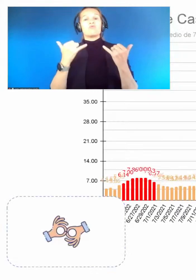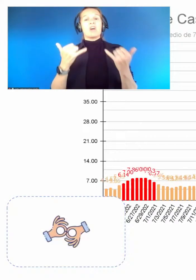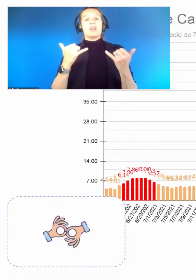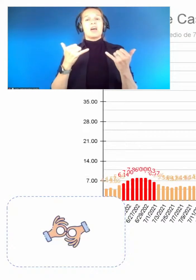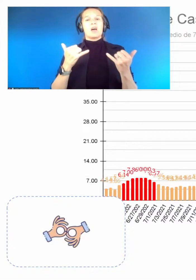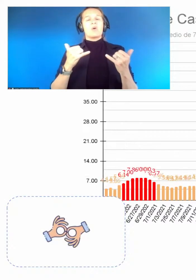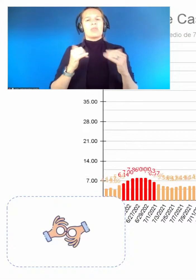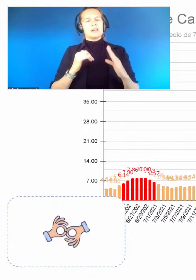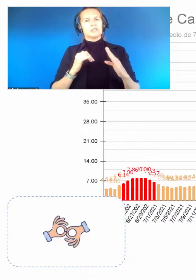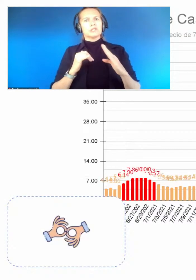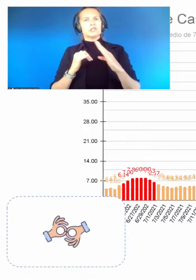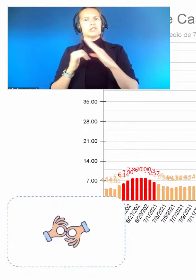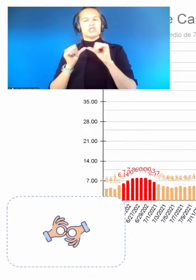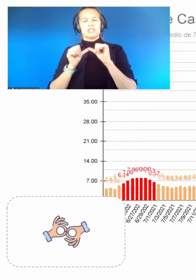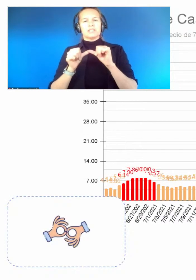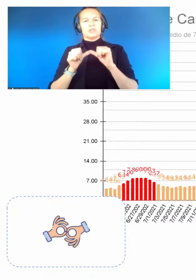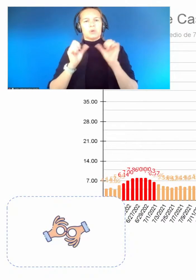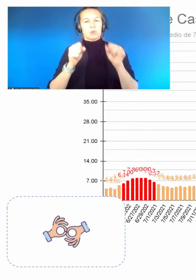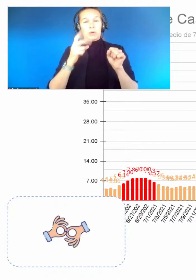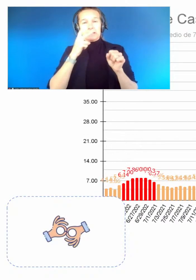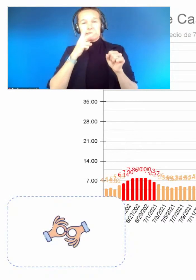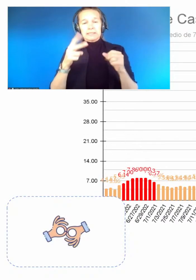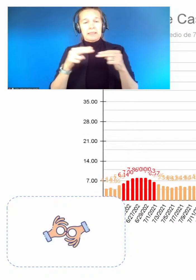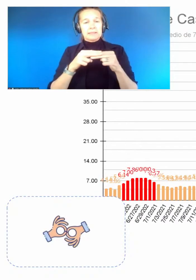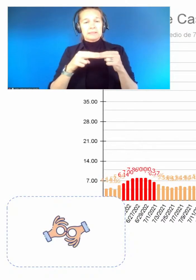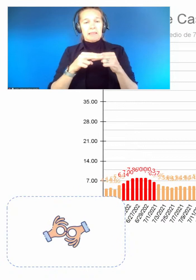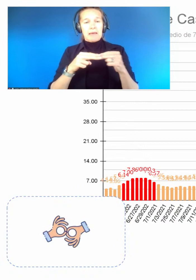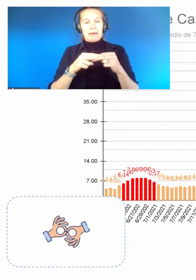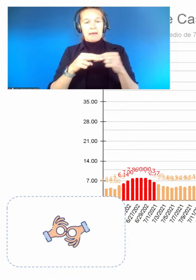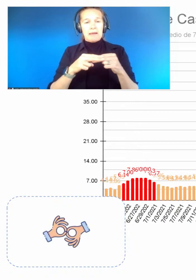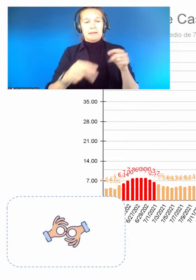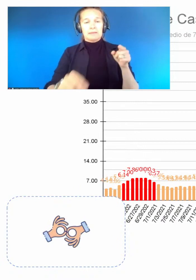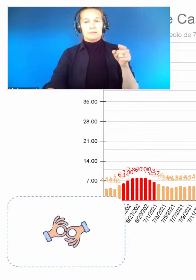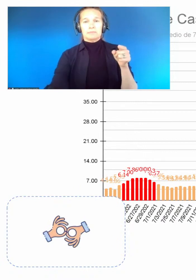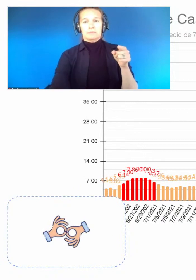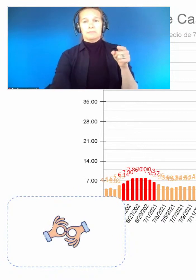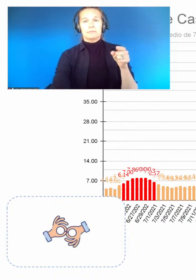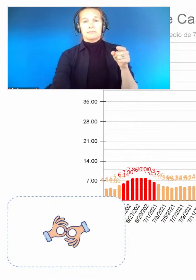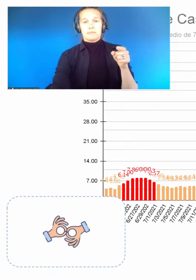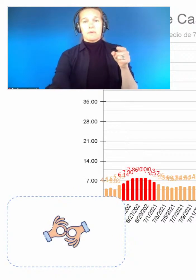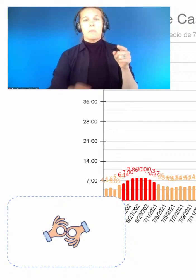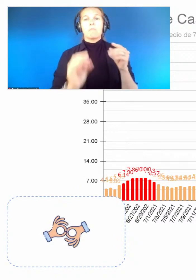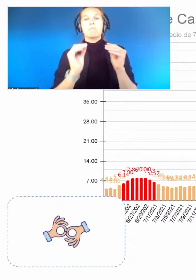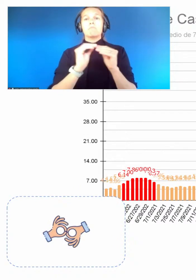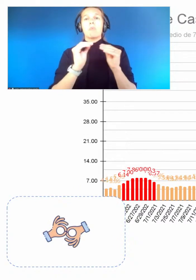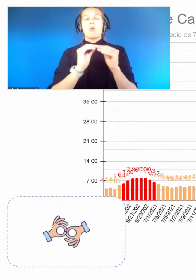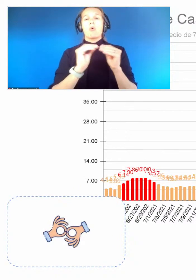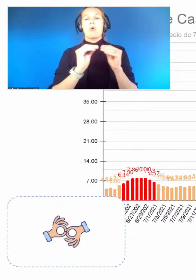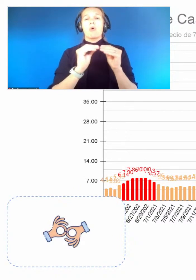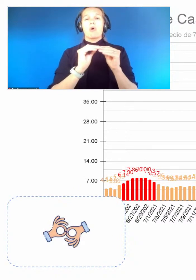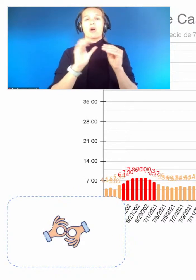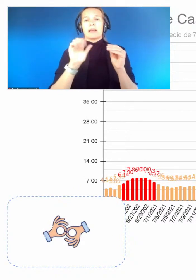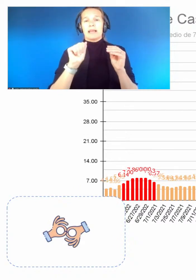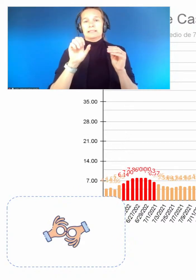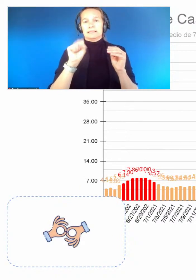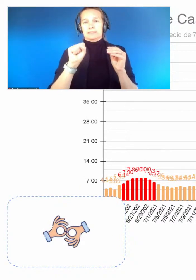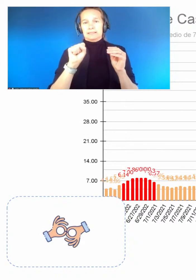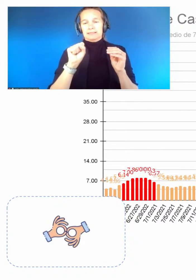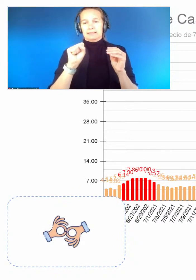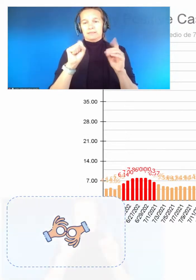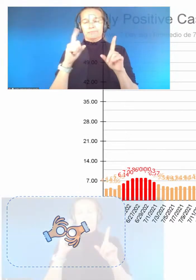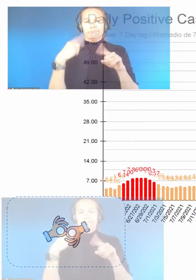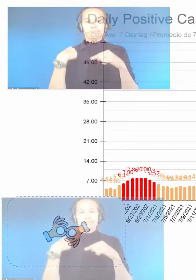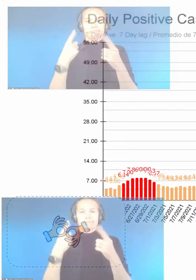see on the slide at this point that we have seen significantly more cases over the